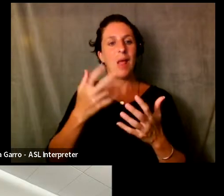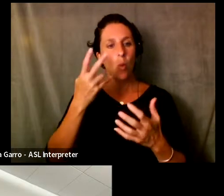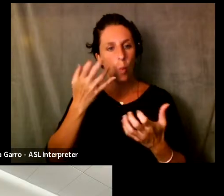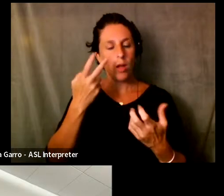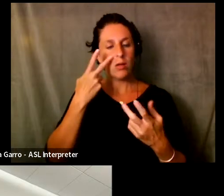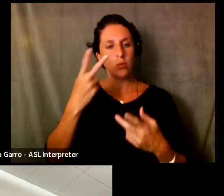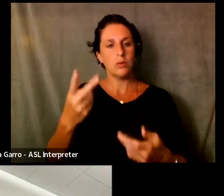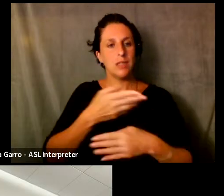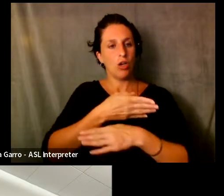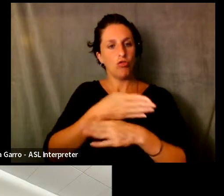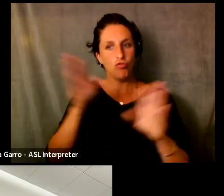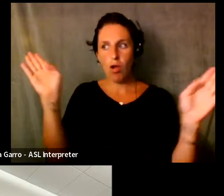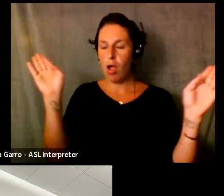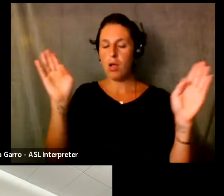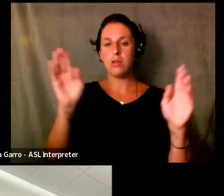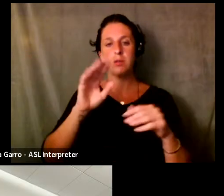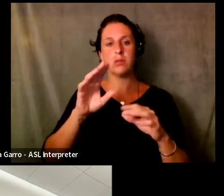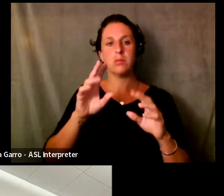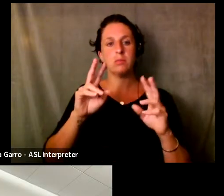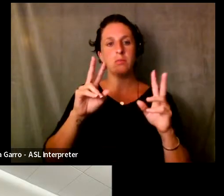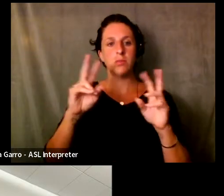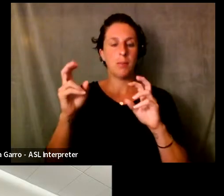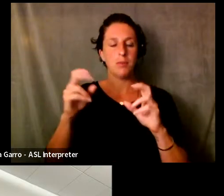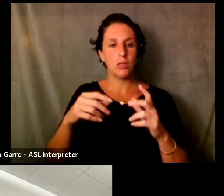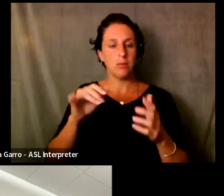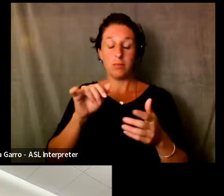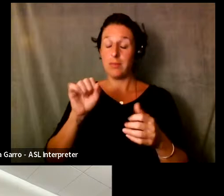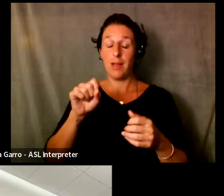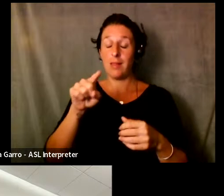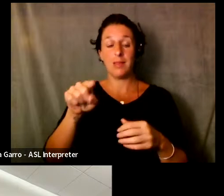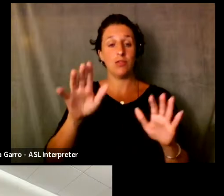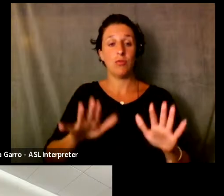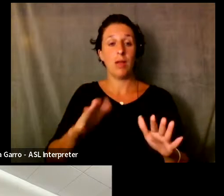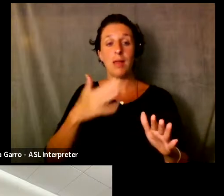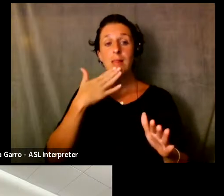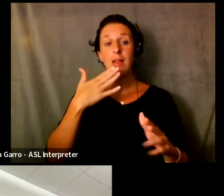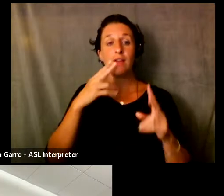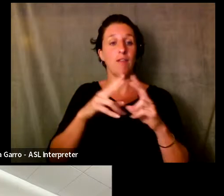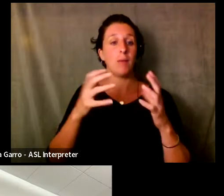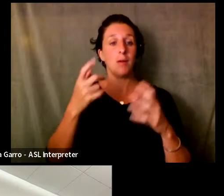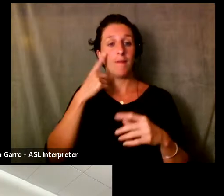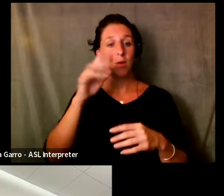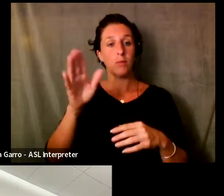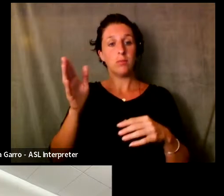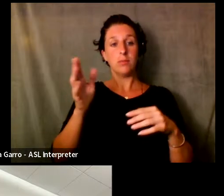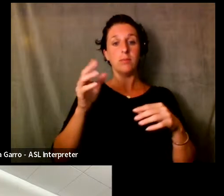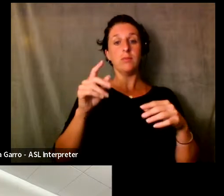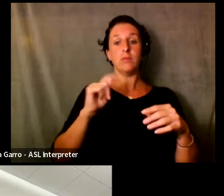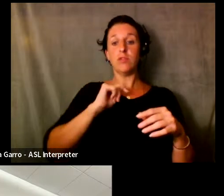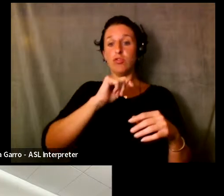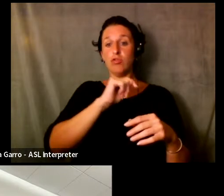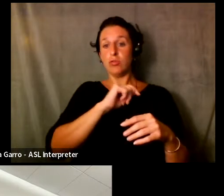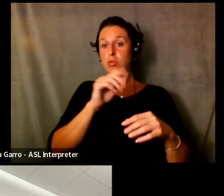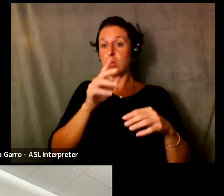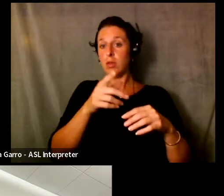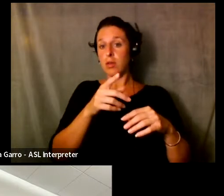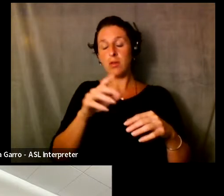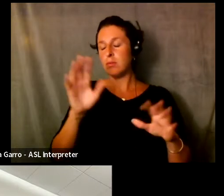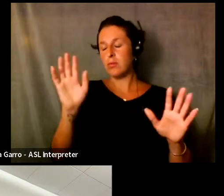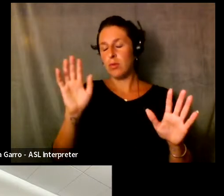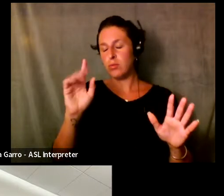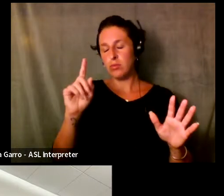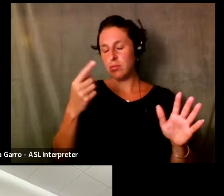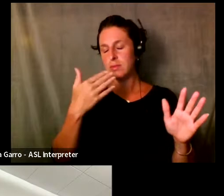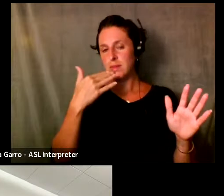across subjects. So yeah, this is great. Thank you very much for your presentation. Trustee. No, just thank you.